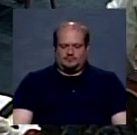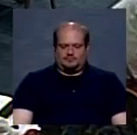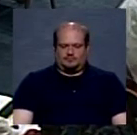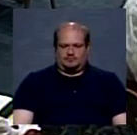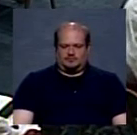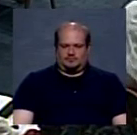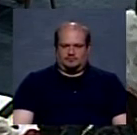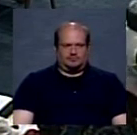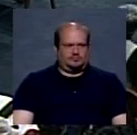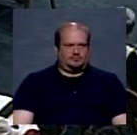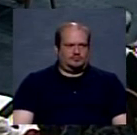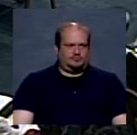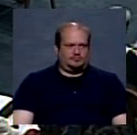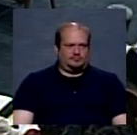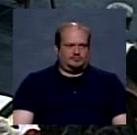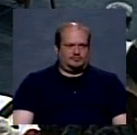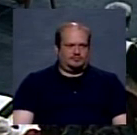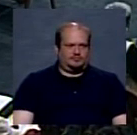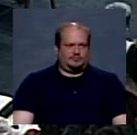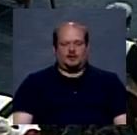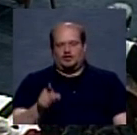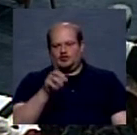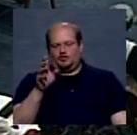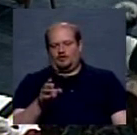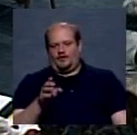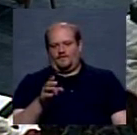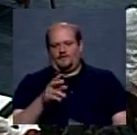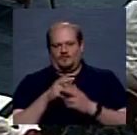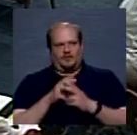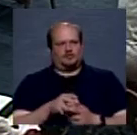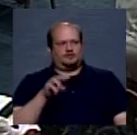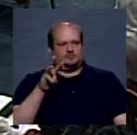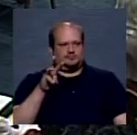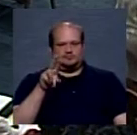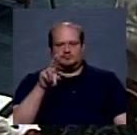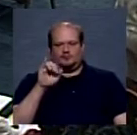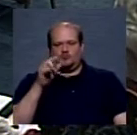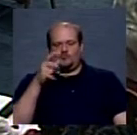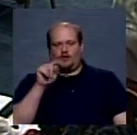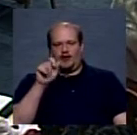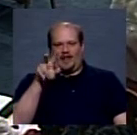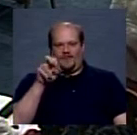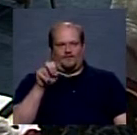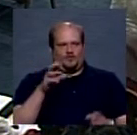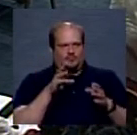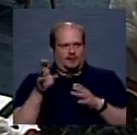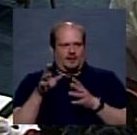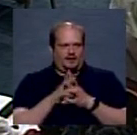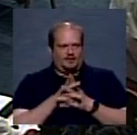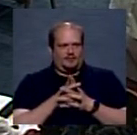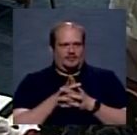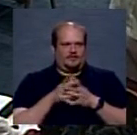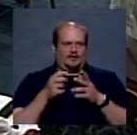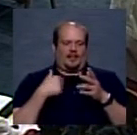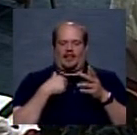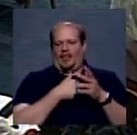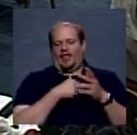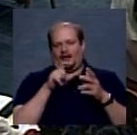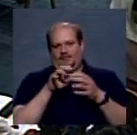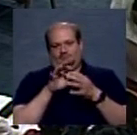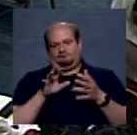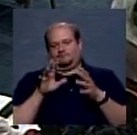You never mentioned the Wright Avenue neighborhood plan, which is what you told me you were going to talk about. Well, I something wrong. I said, I better see about these